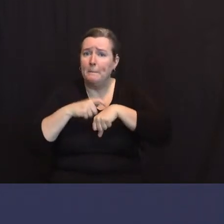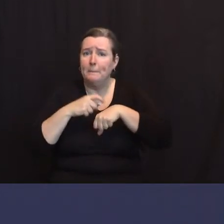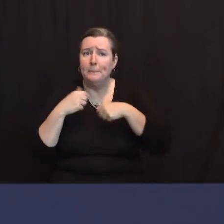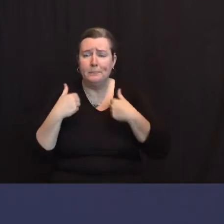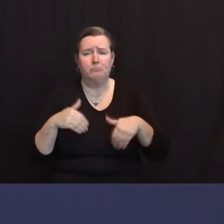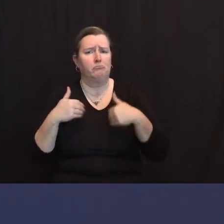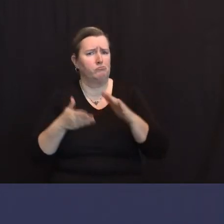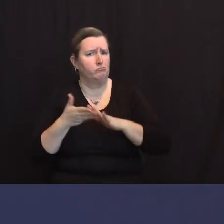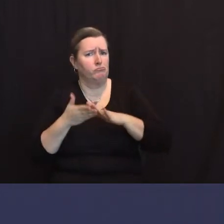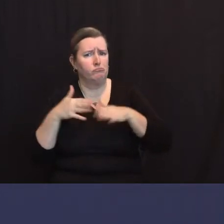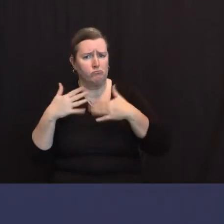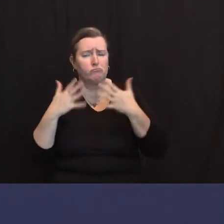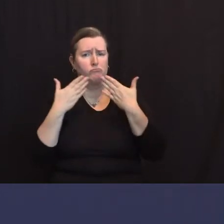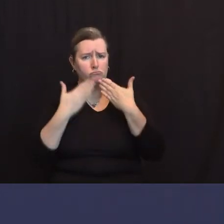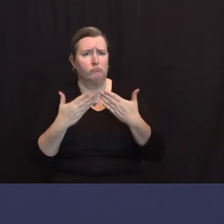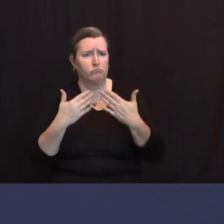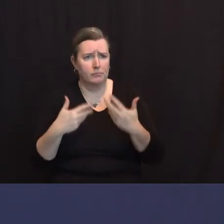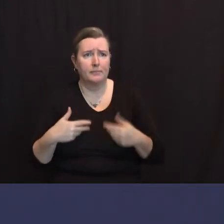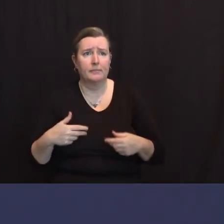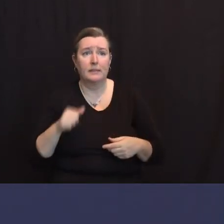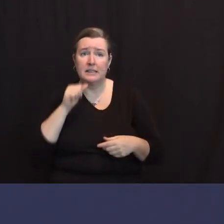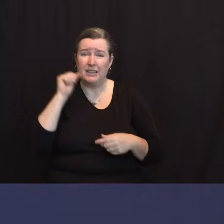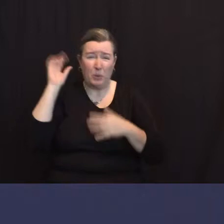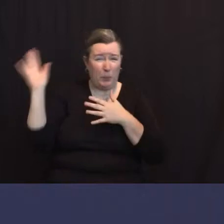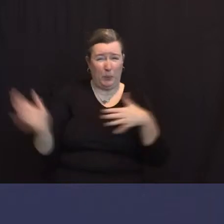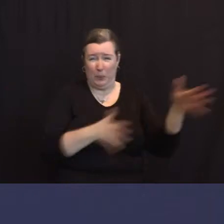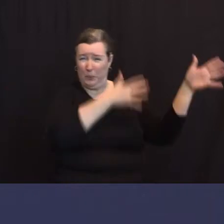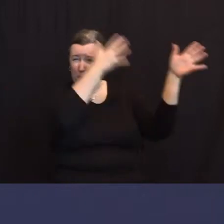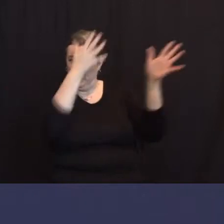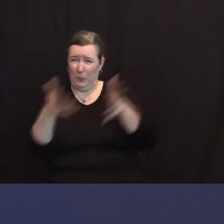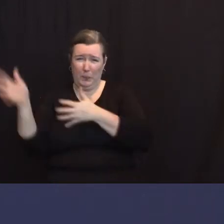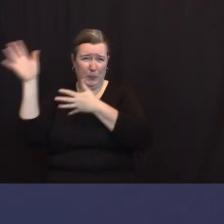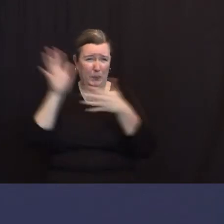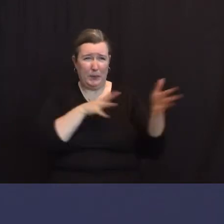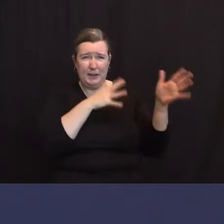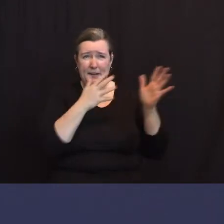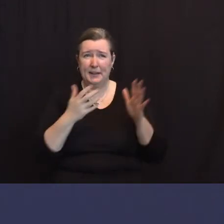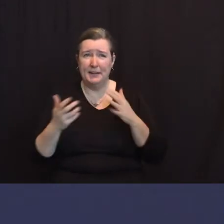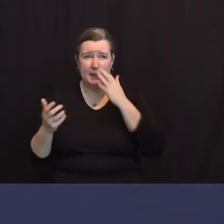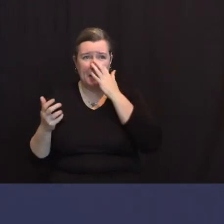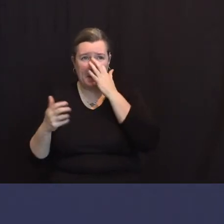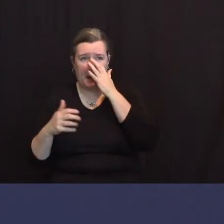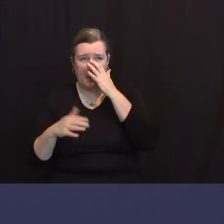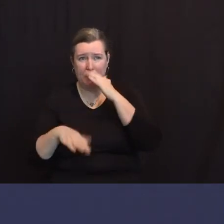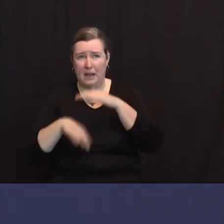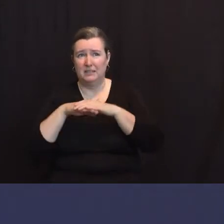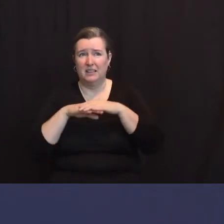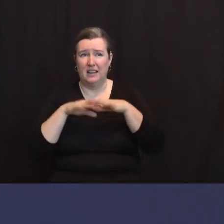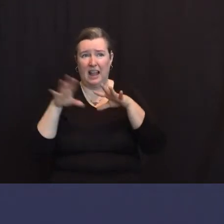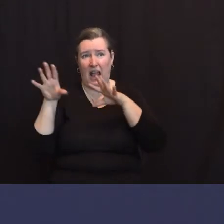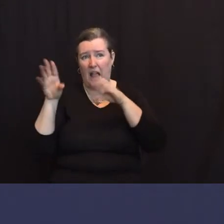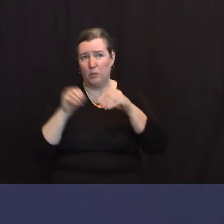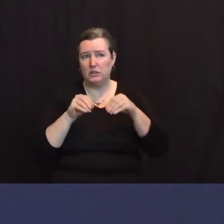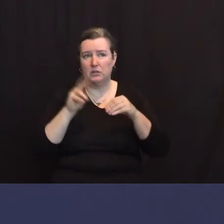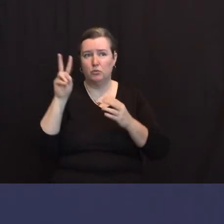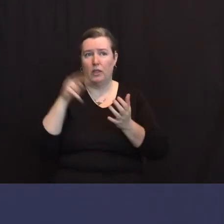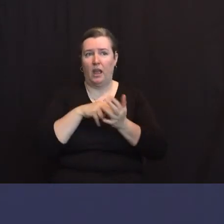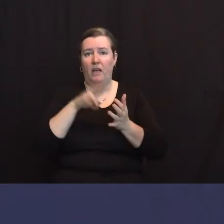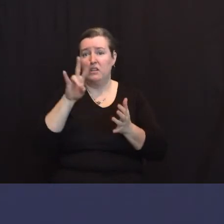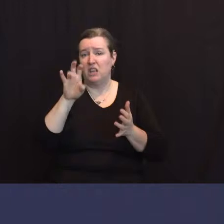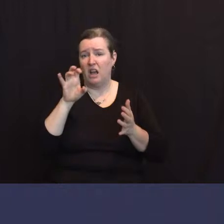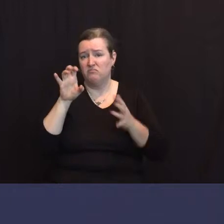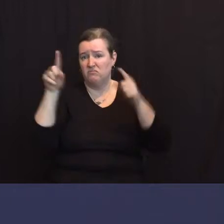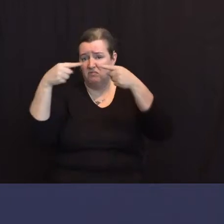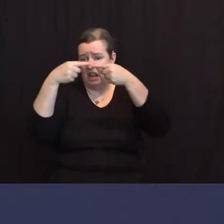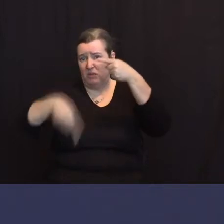that. So with these high winds that we had yesterday, peak outages 2,700 in the entire state. As of this morning at 9,